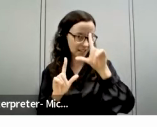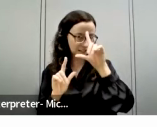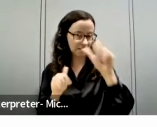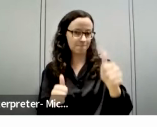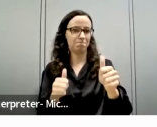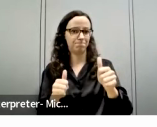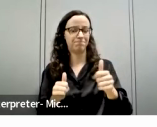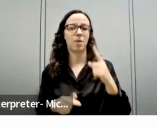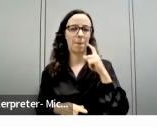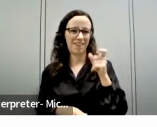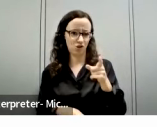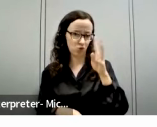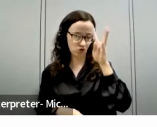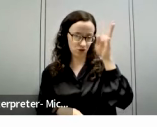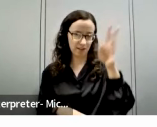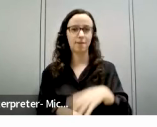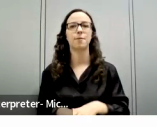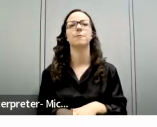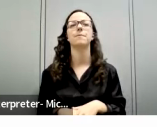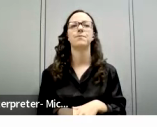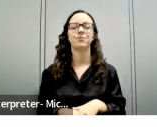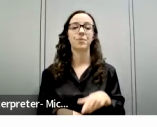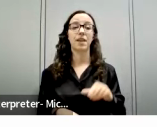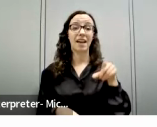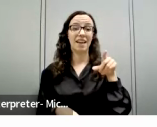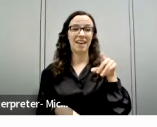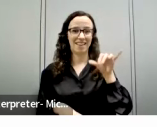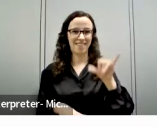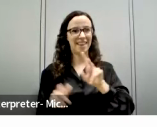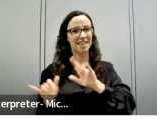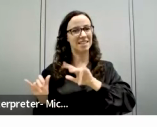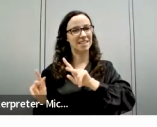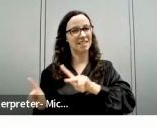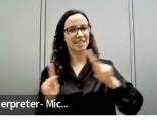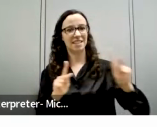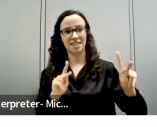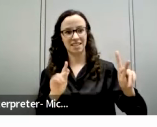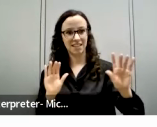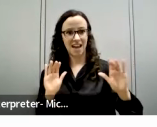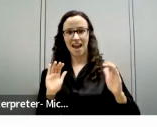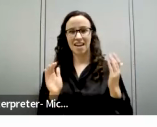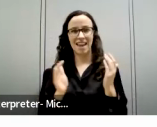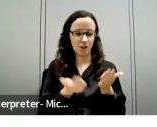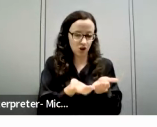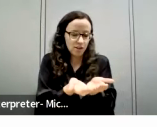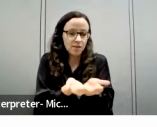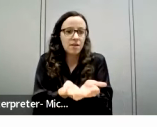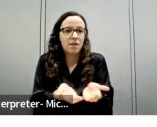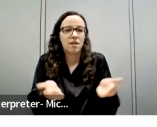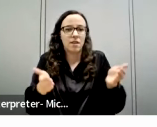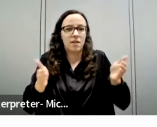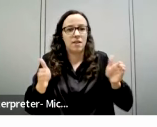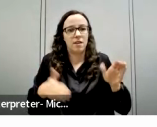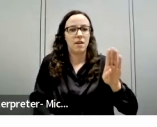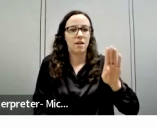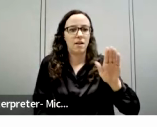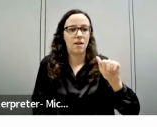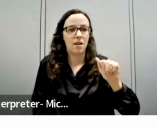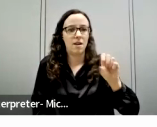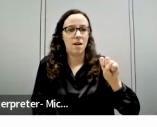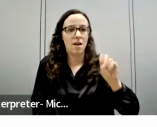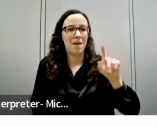So in this example, this analogy, that is the basket. Right? The basket is the collection you have created to